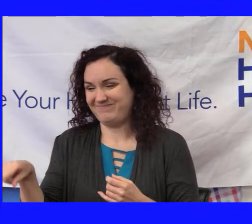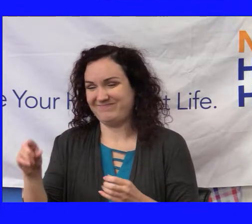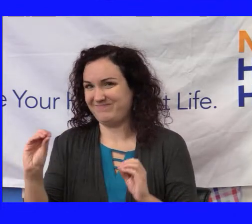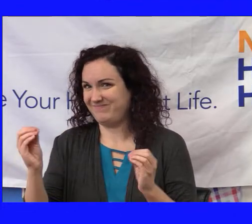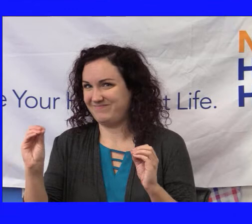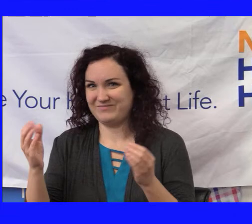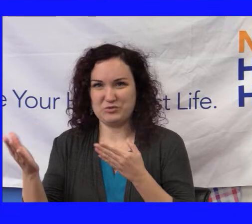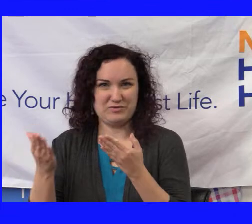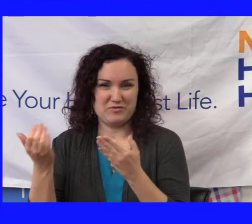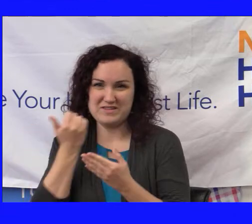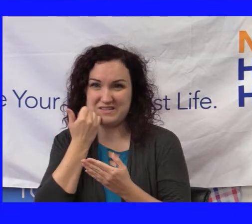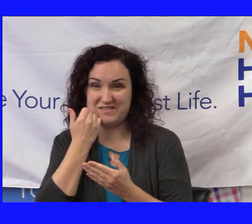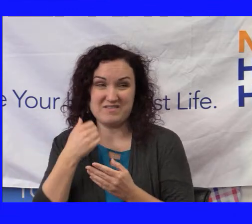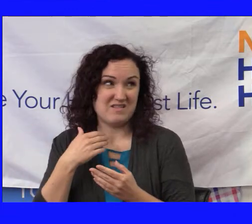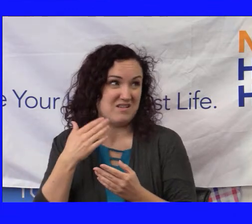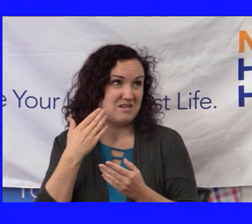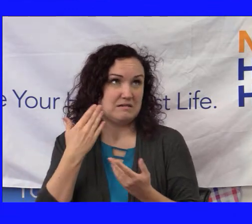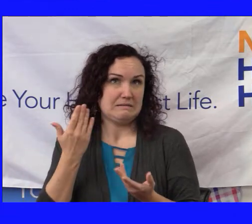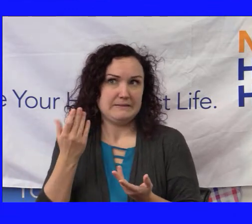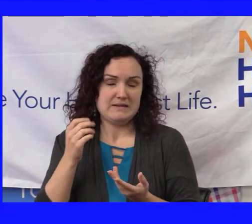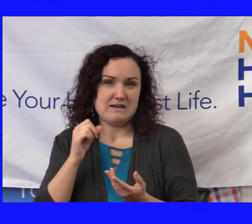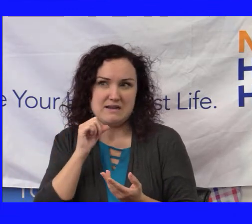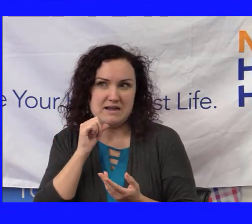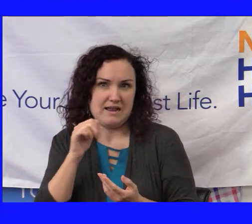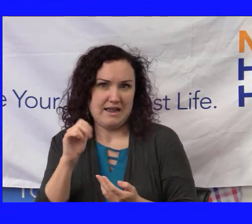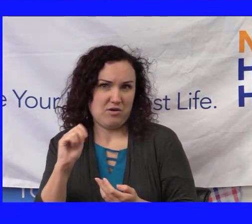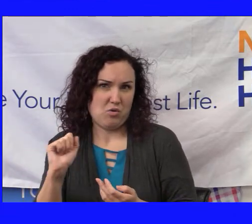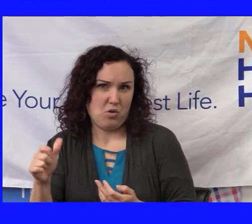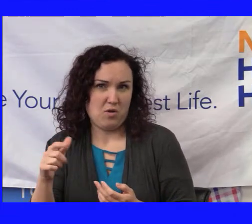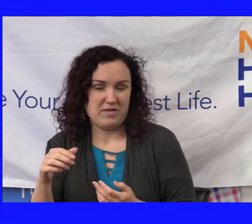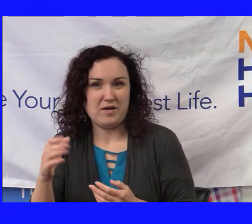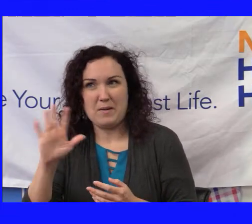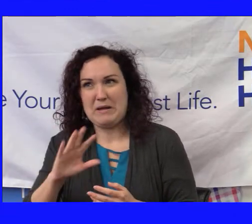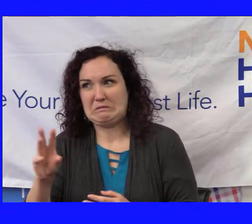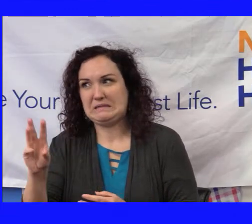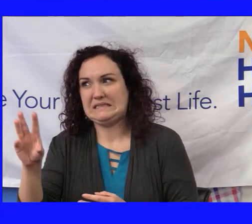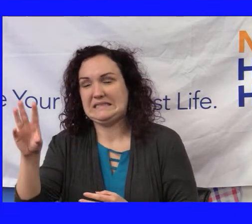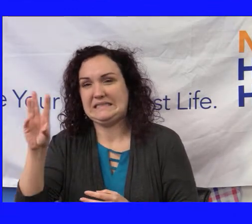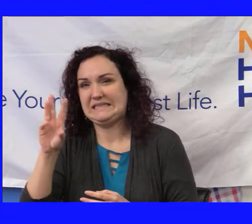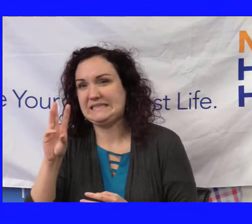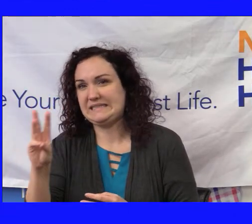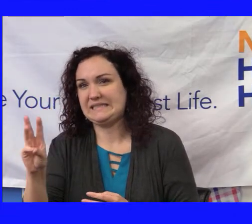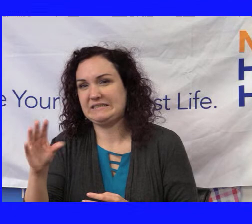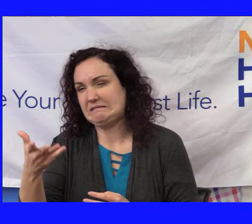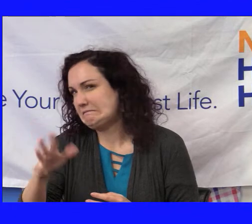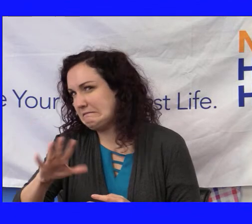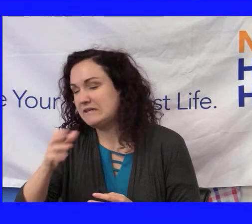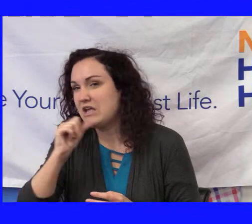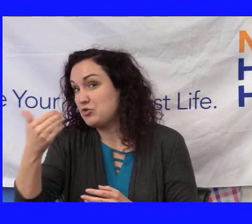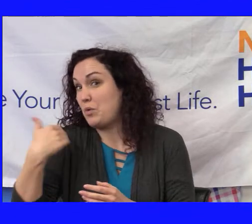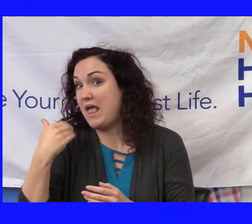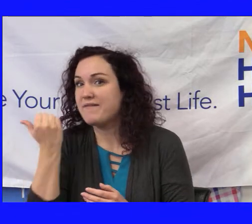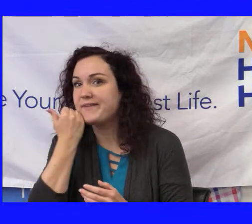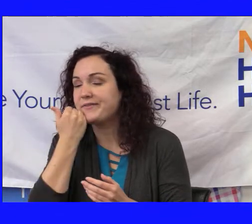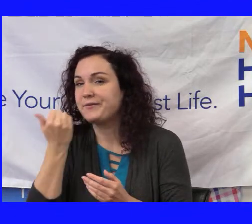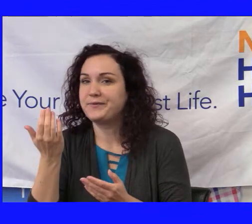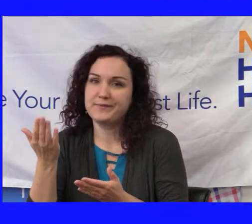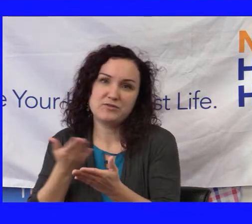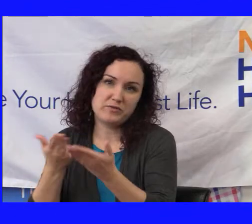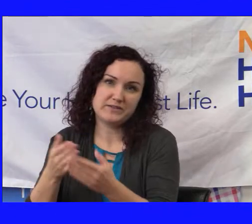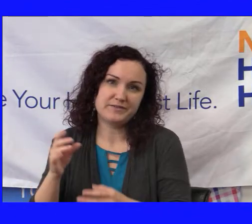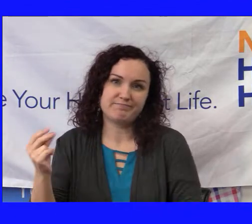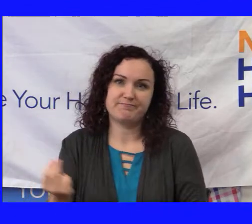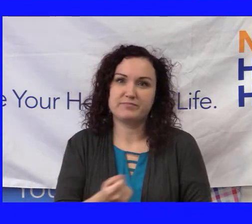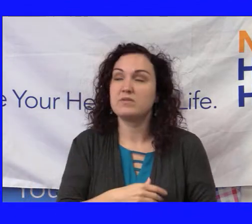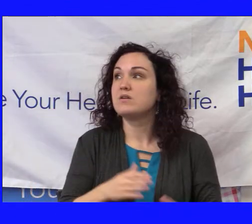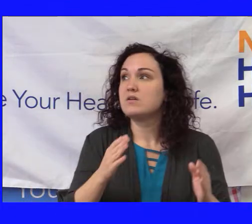services, as far as I know, at all, and there are at least a half a dozen of them that don't do that. Thank you. And the second question is that one of